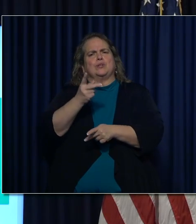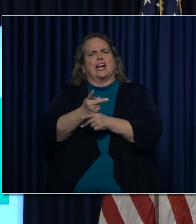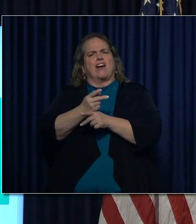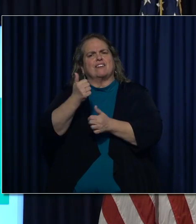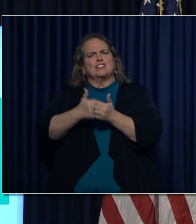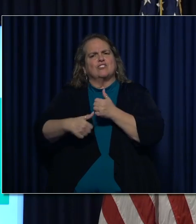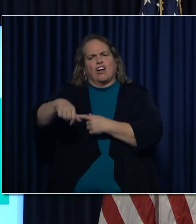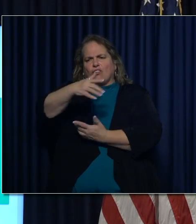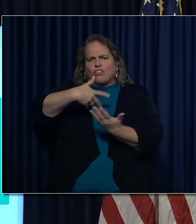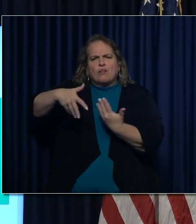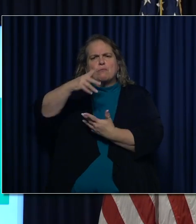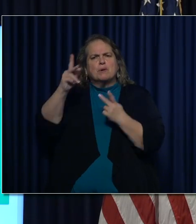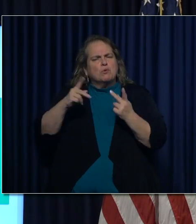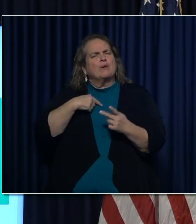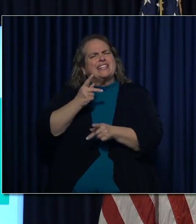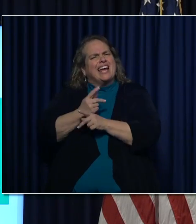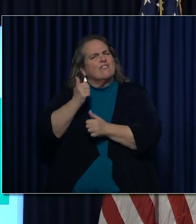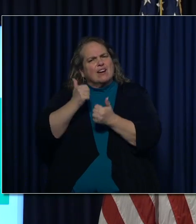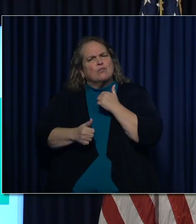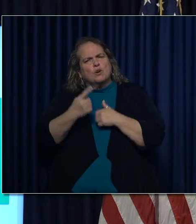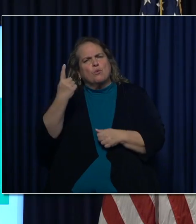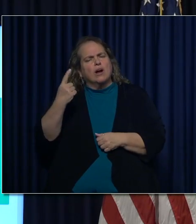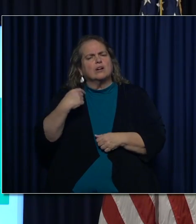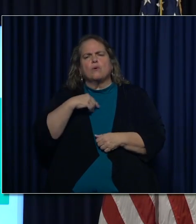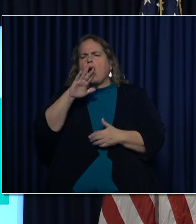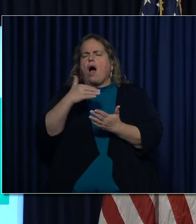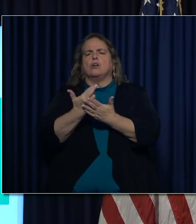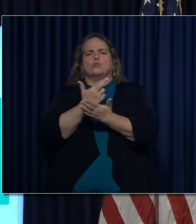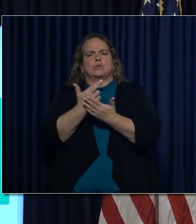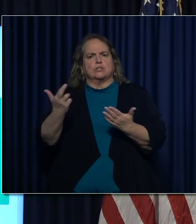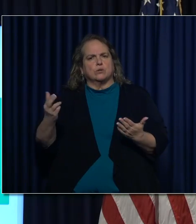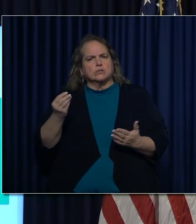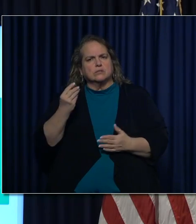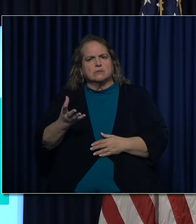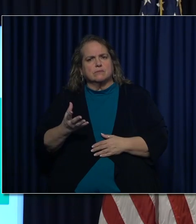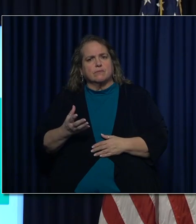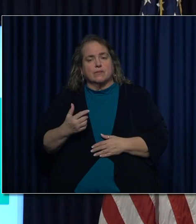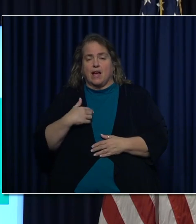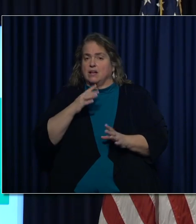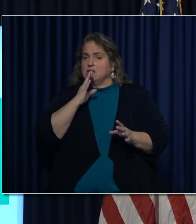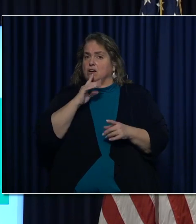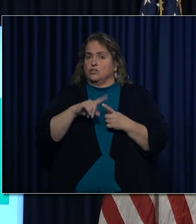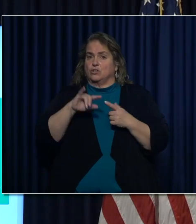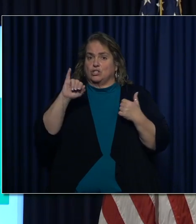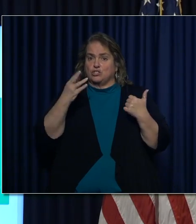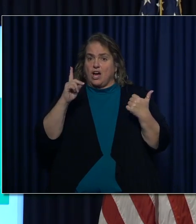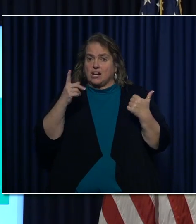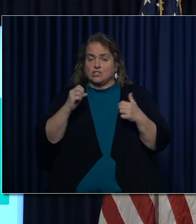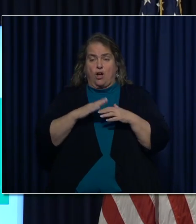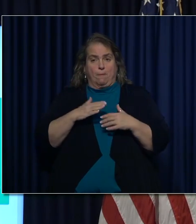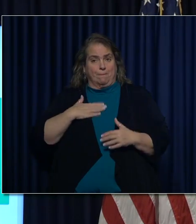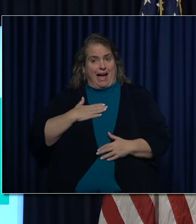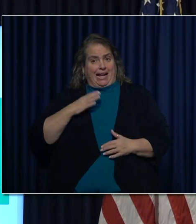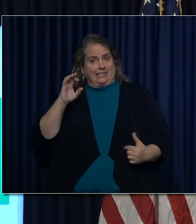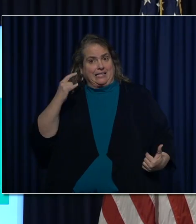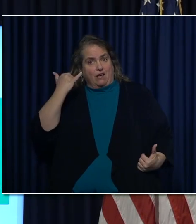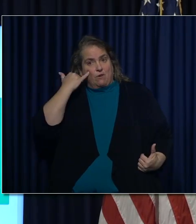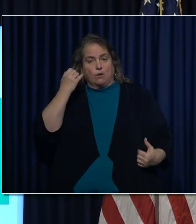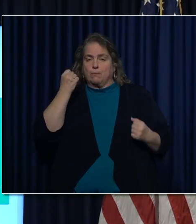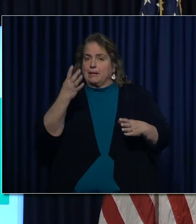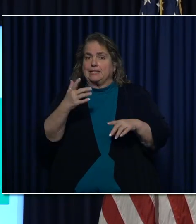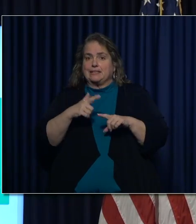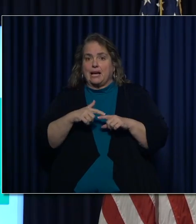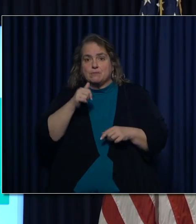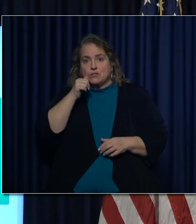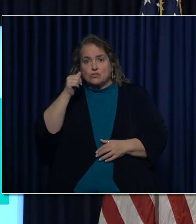resource that's necessary. I've talked to the judge on my cell phone more than a couple times since yesterday evening, and actually